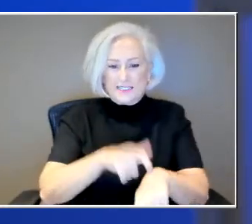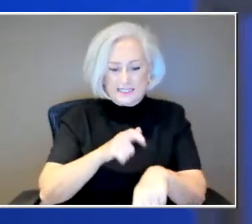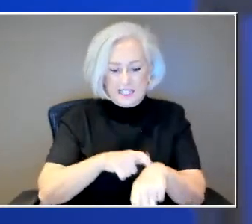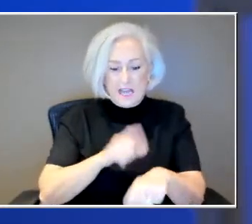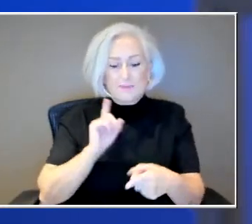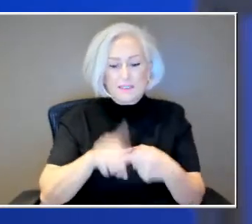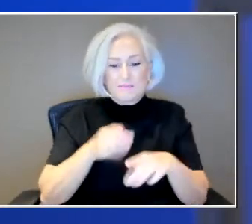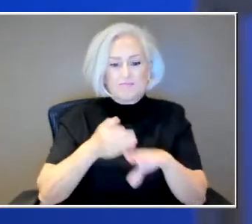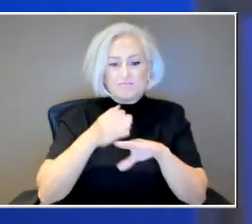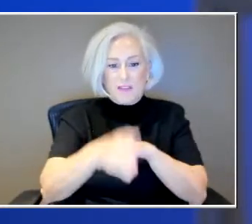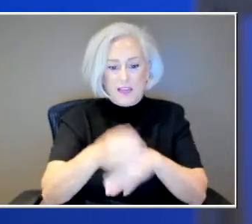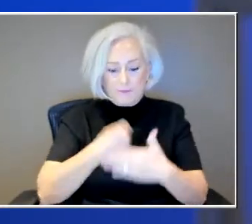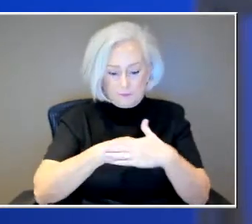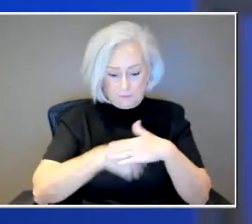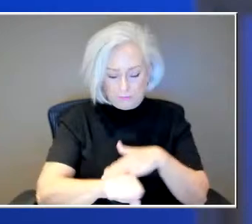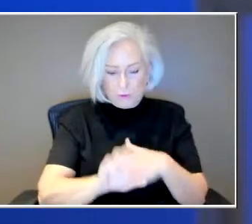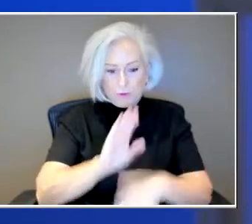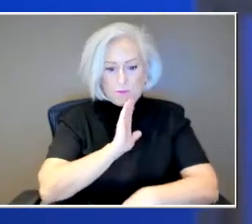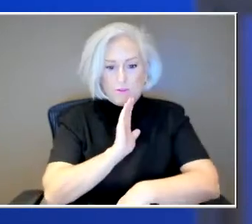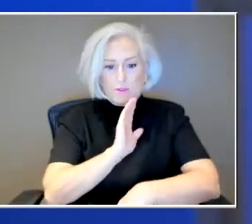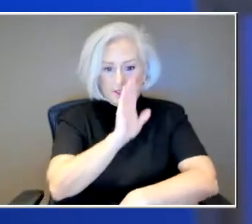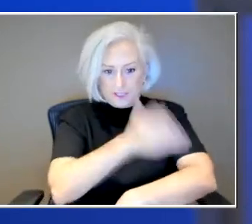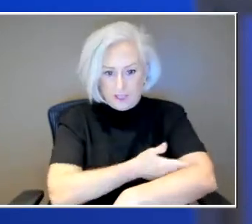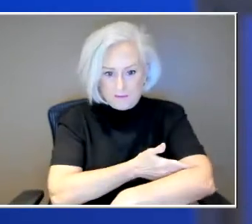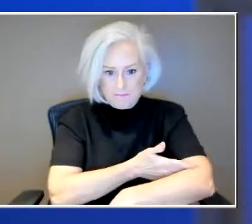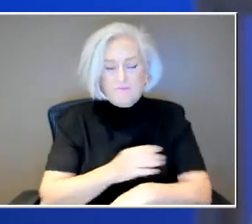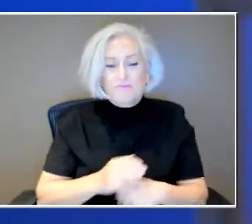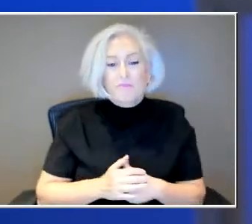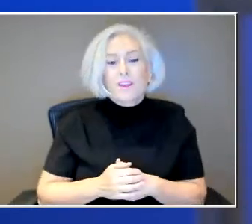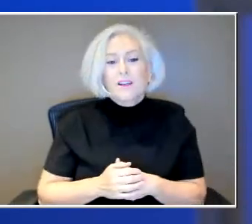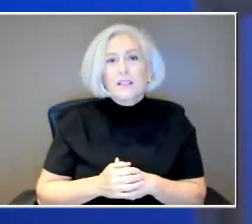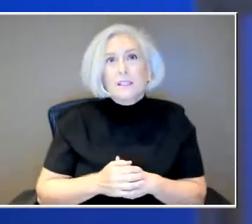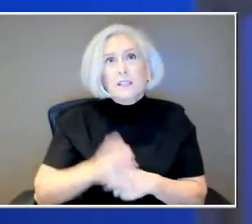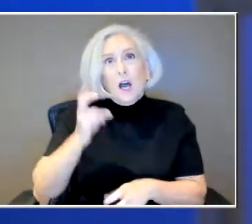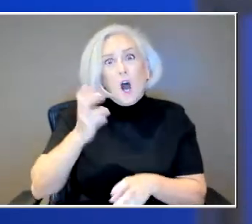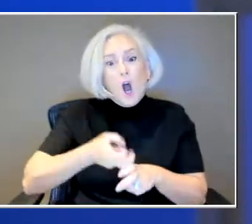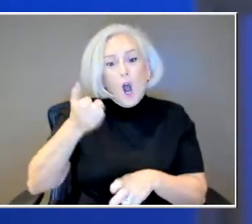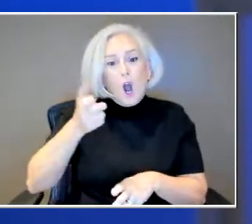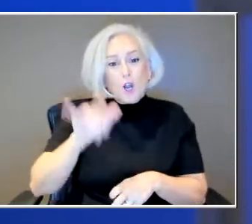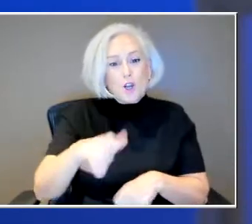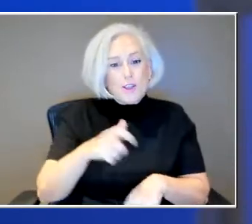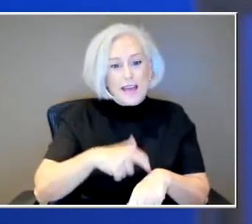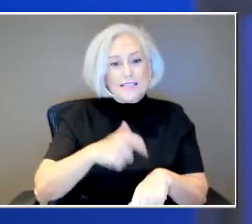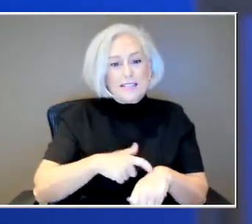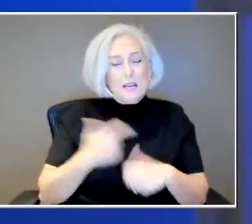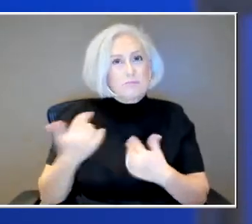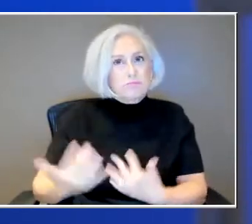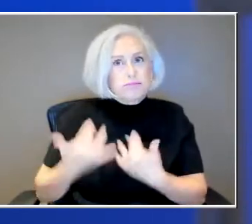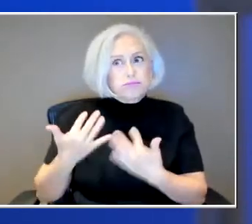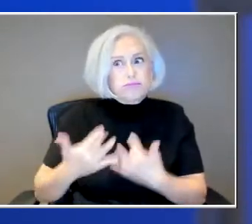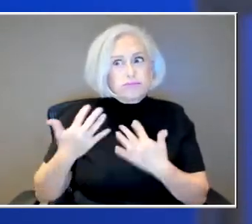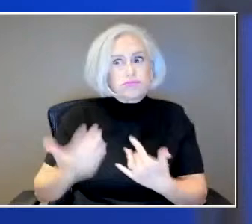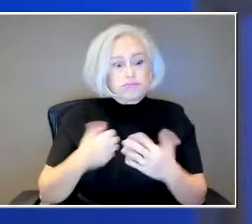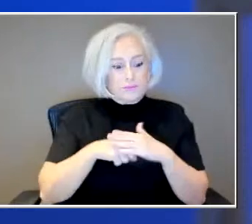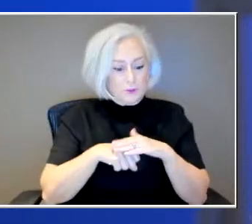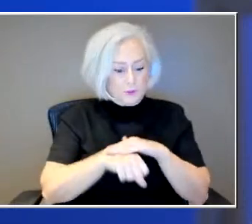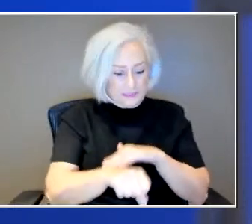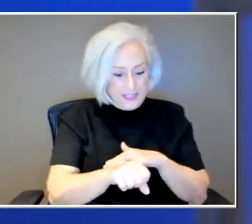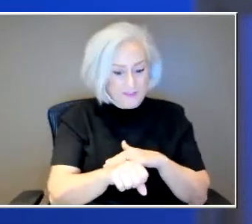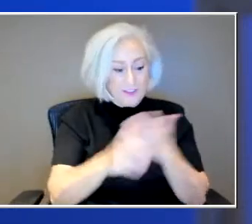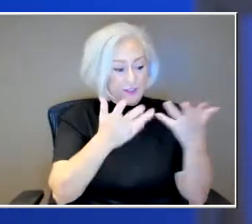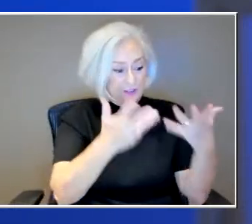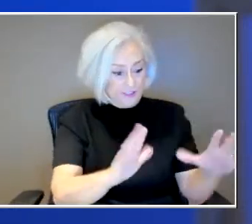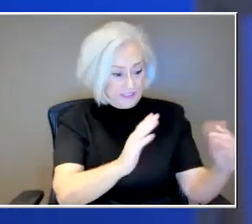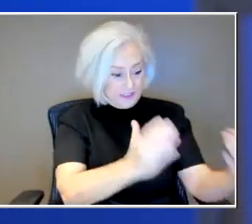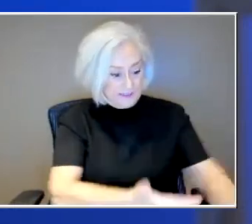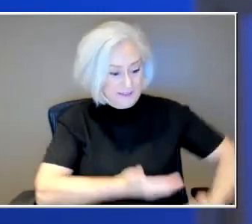So that way I feel was almost even harder, just waiting to deliver, waiting to, find out